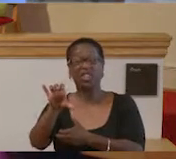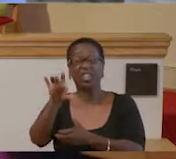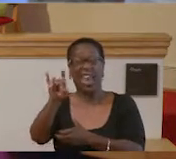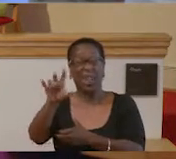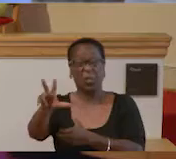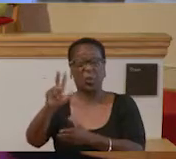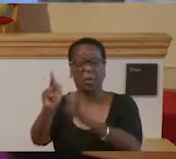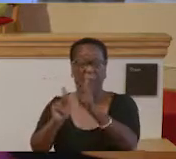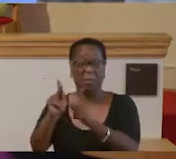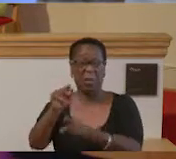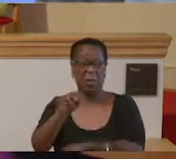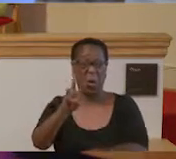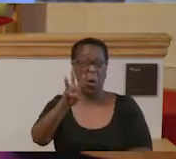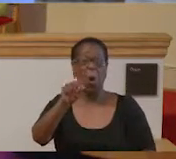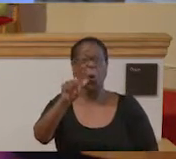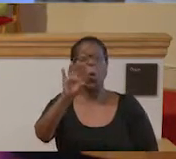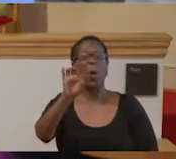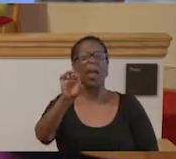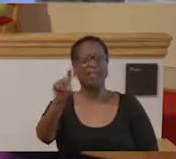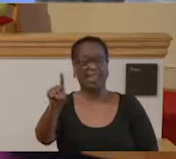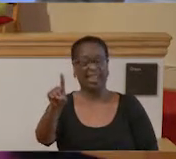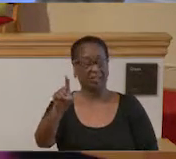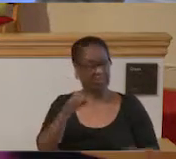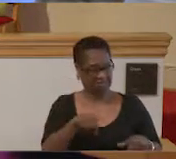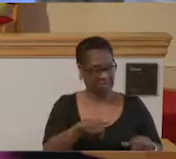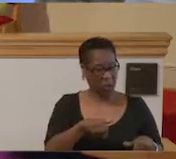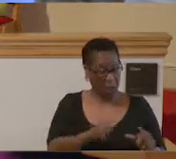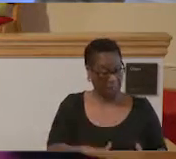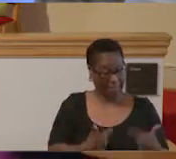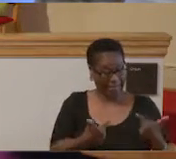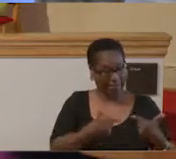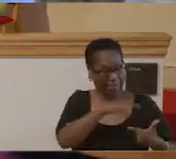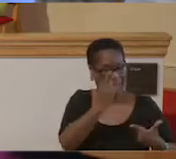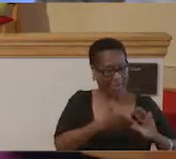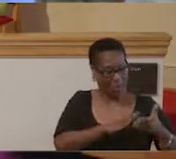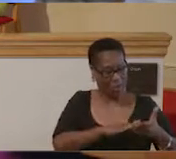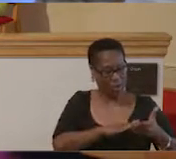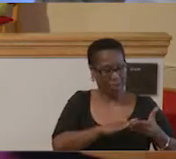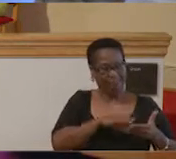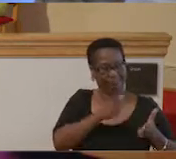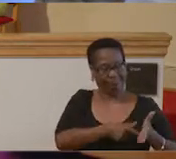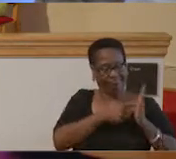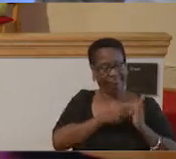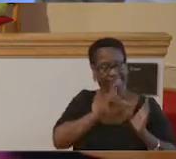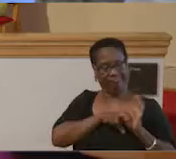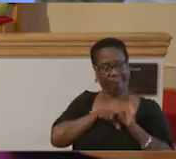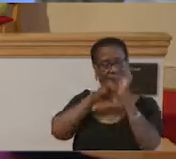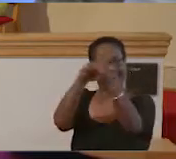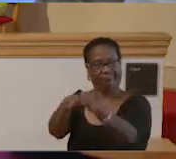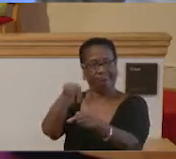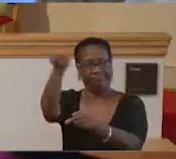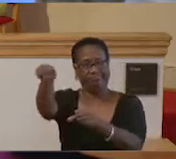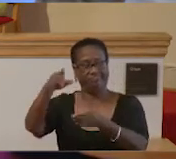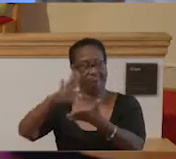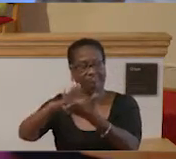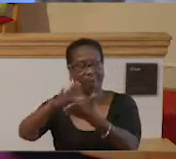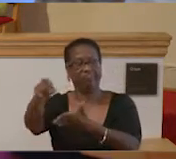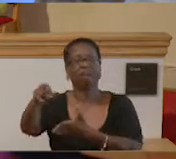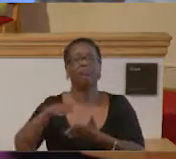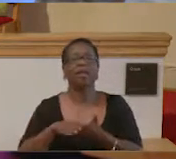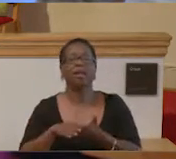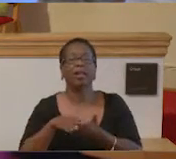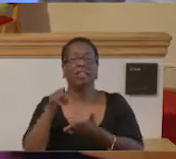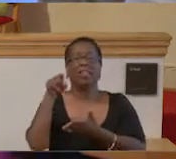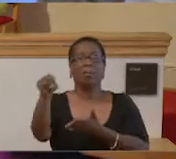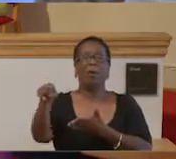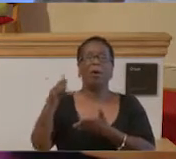883 people. They put us, for the school picture, they put us on the football bleachers